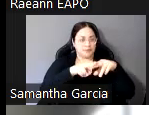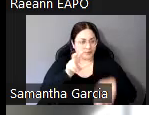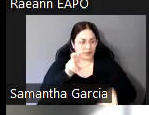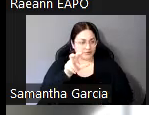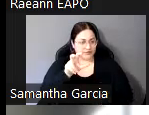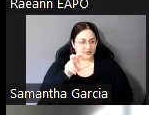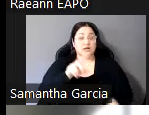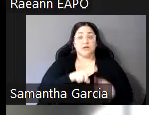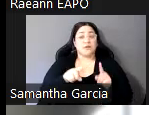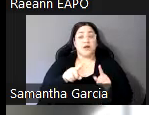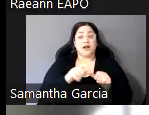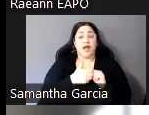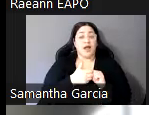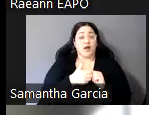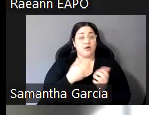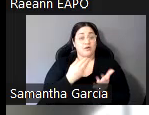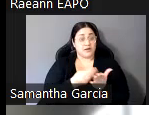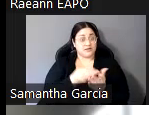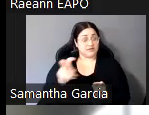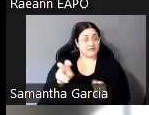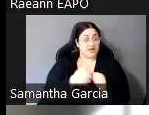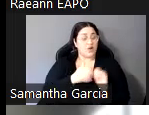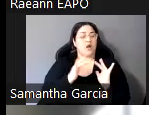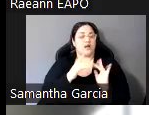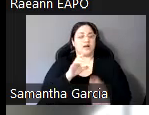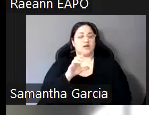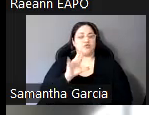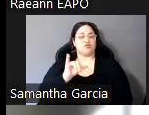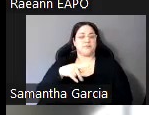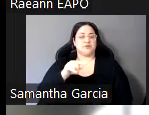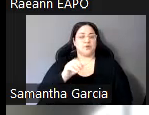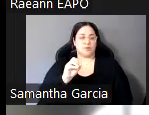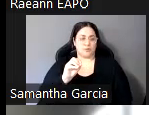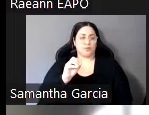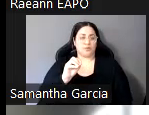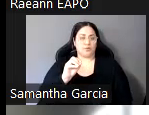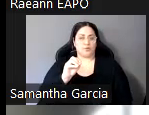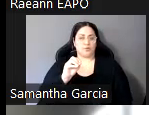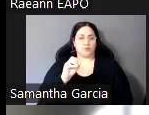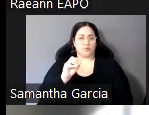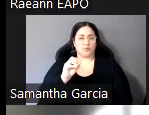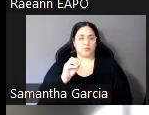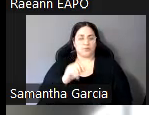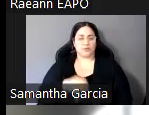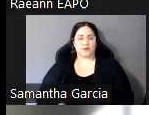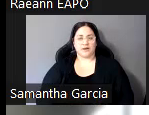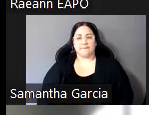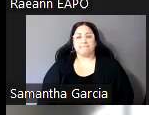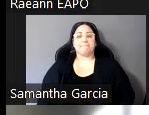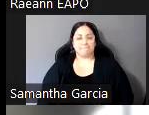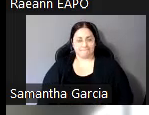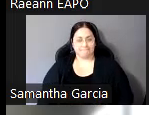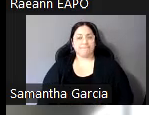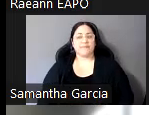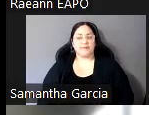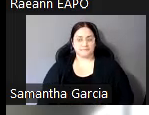payments jumped from 87 million to 103 million as a remittance. So what happens with our crypto investment frauds is